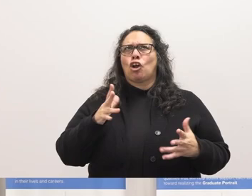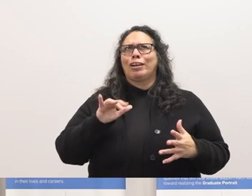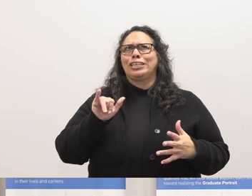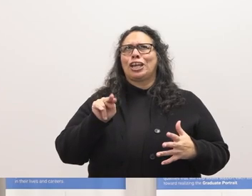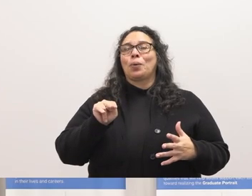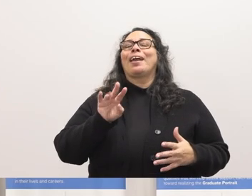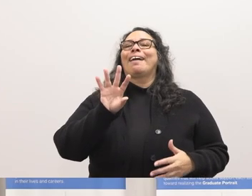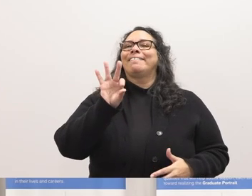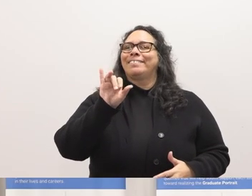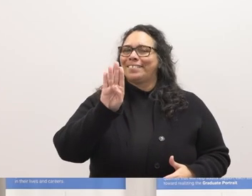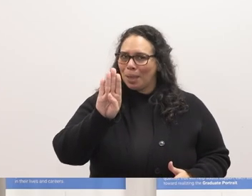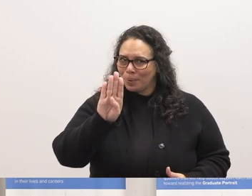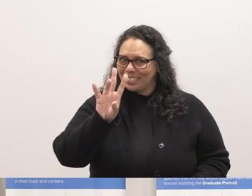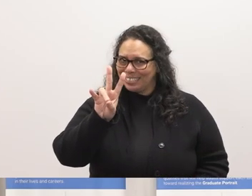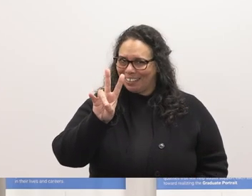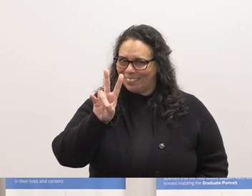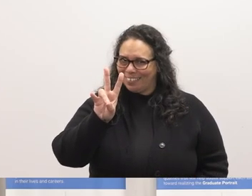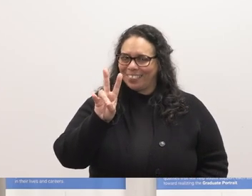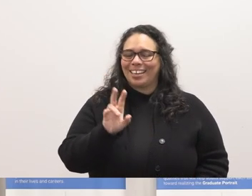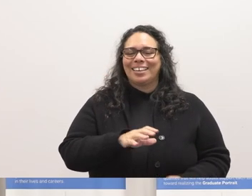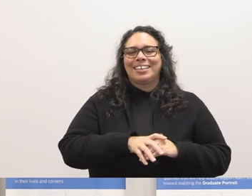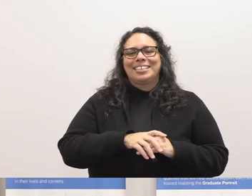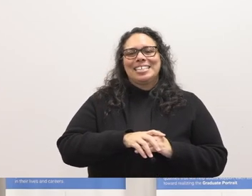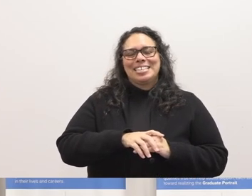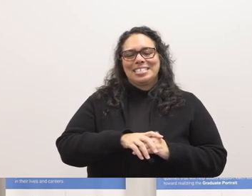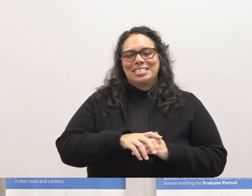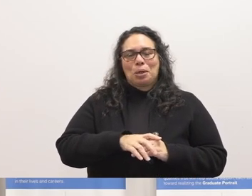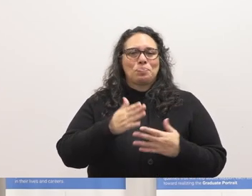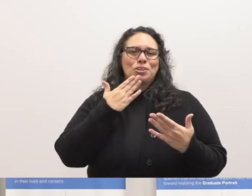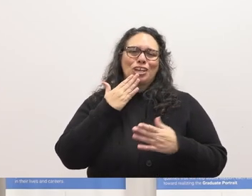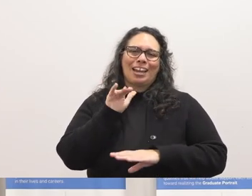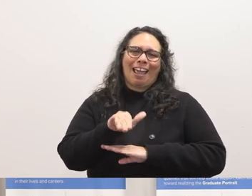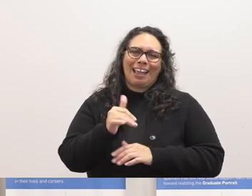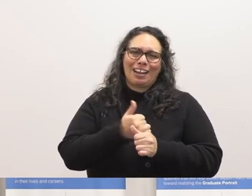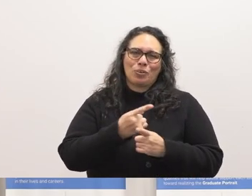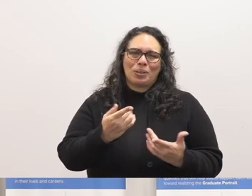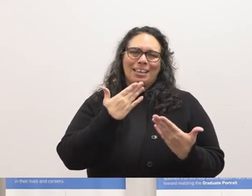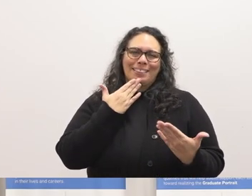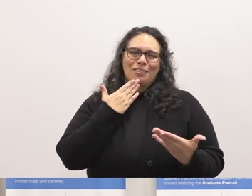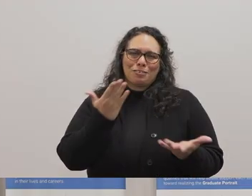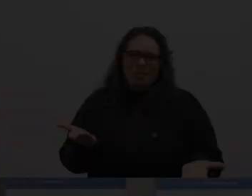February 7th. So good night, everyone, and thank you for being here.